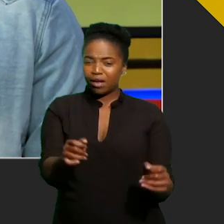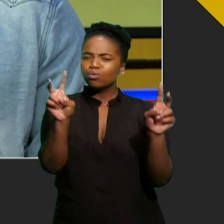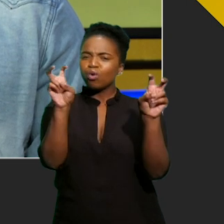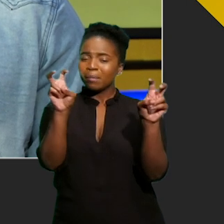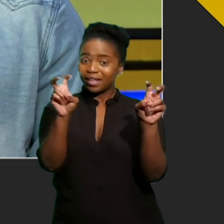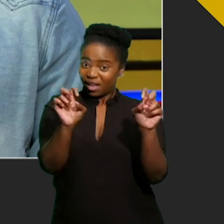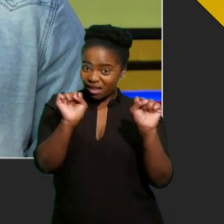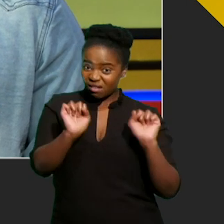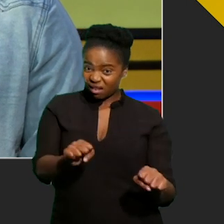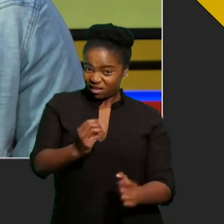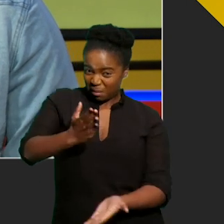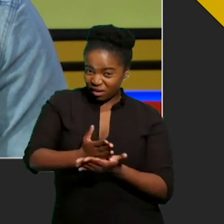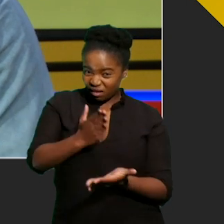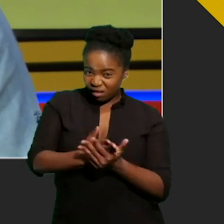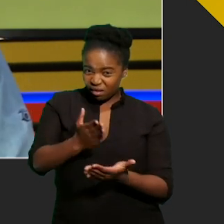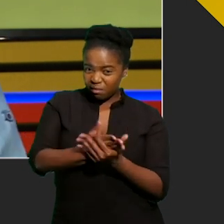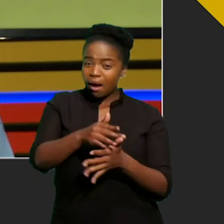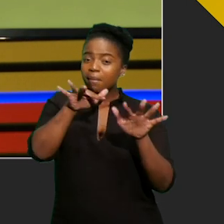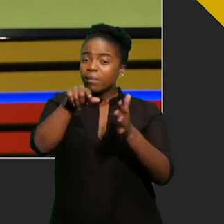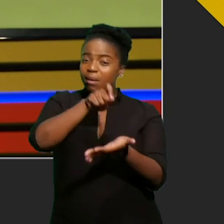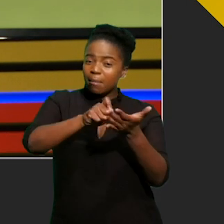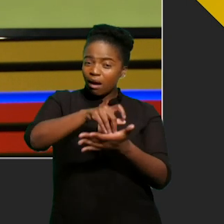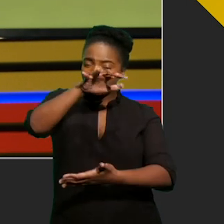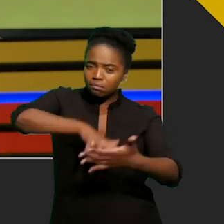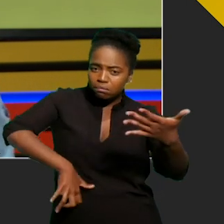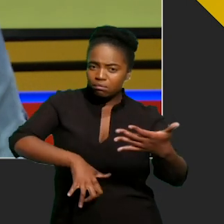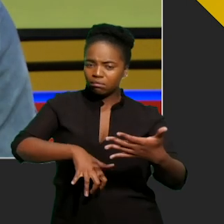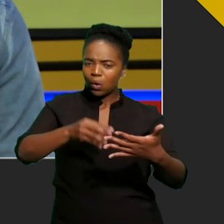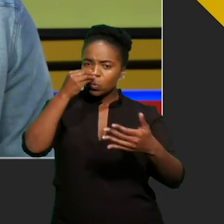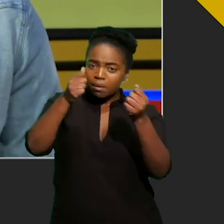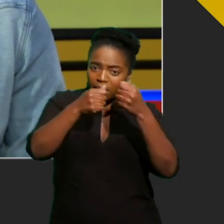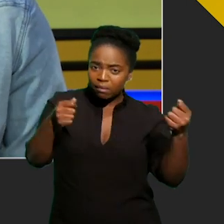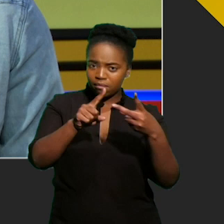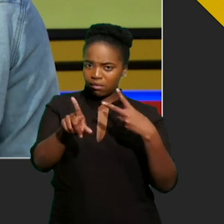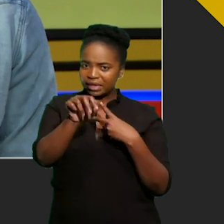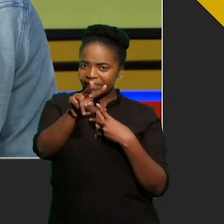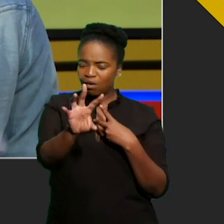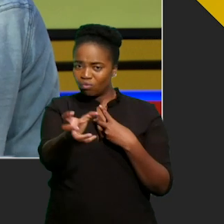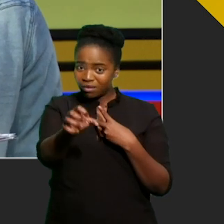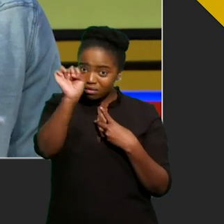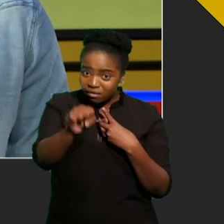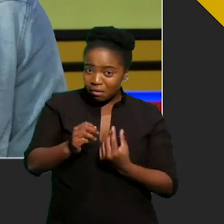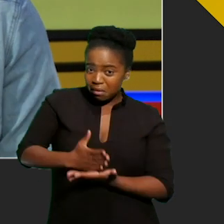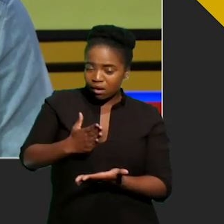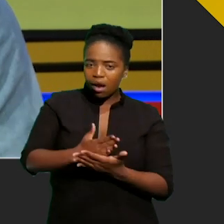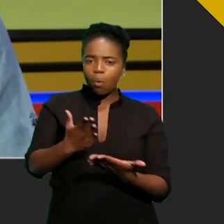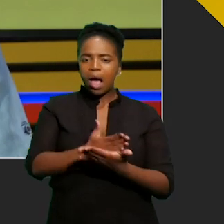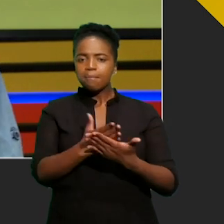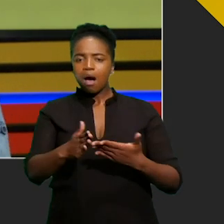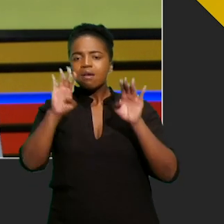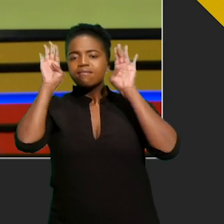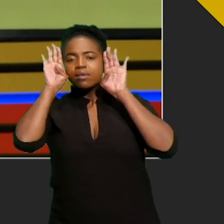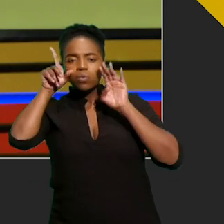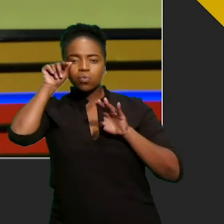sikhuluma ukuthembeka komsebenzi weintatheli e South Africa sikhuluma ukuthi kahle kahle bebenza lo msebenzi bebathatha indaba ukuthi